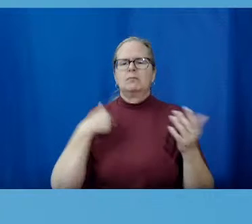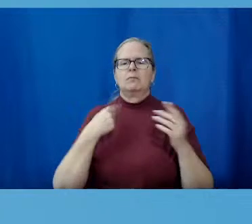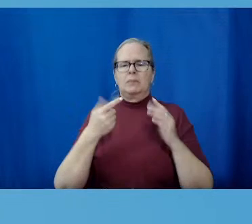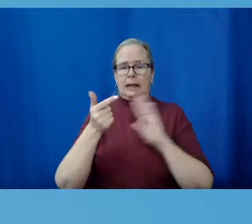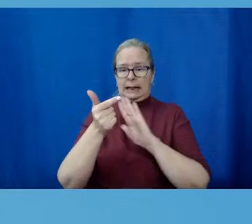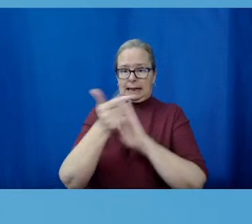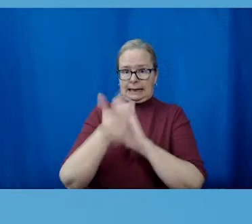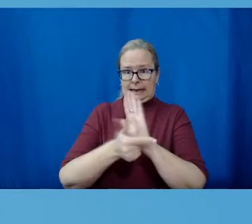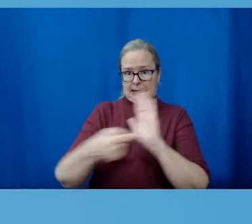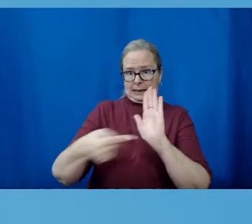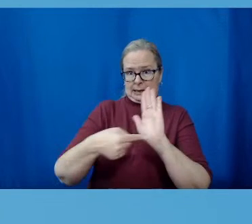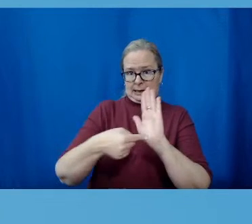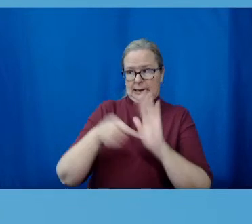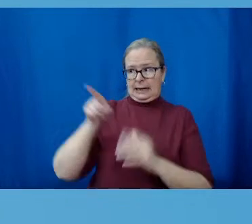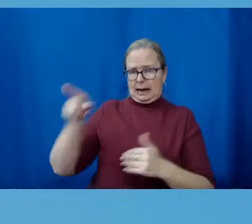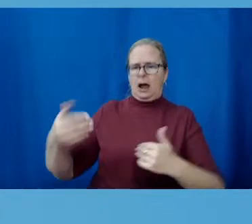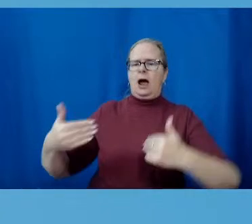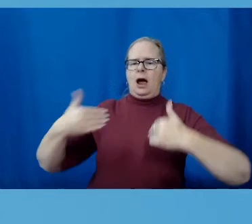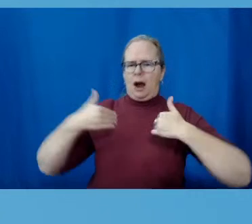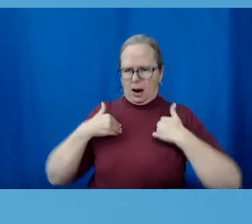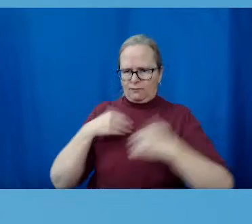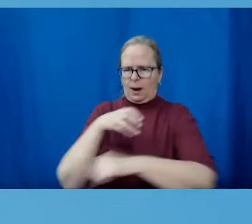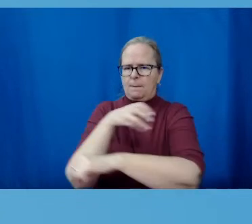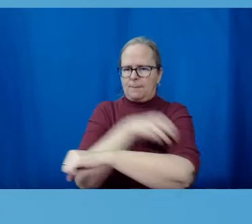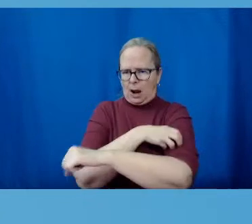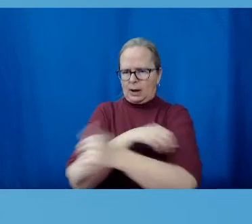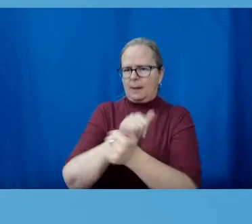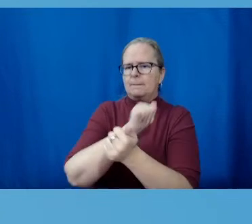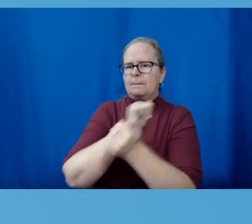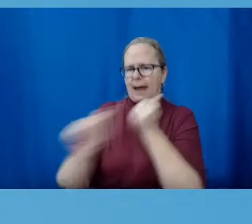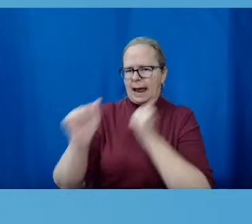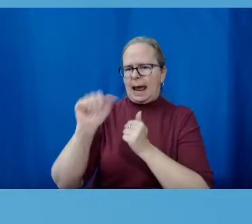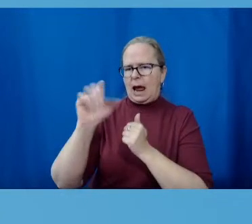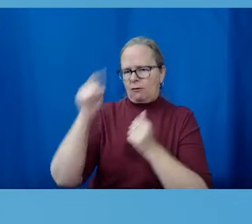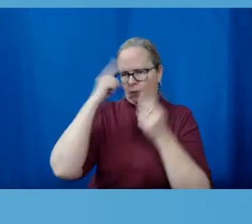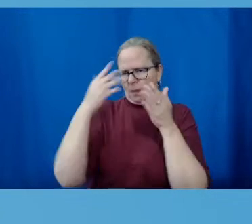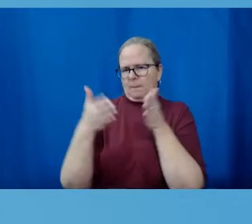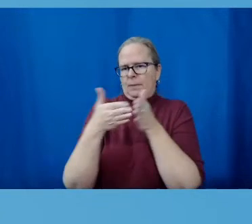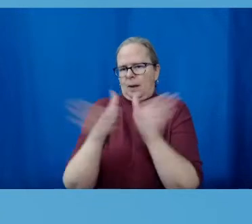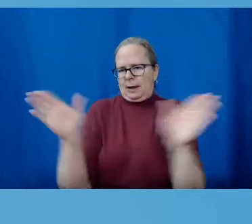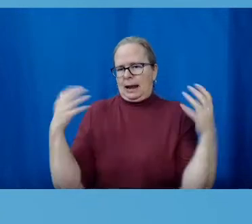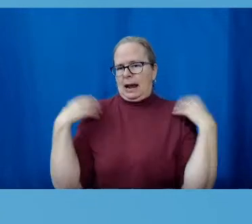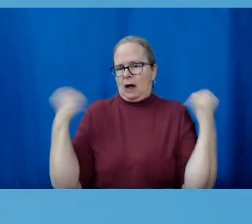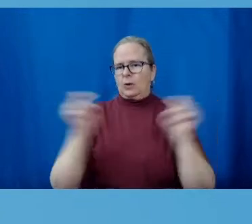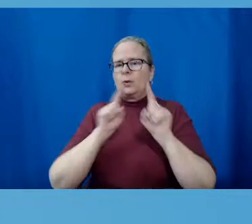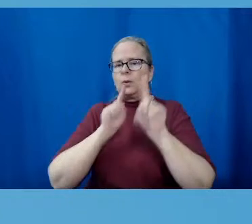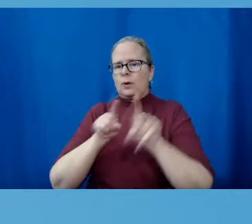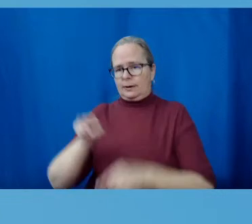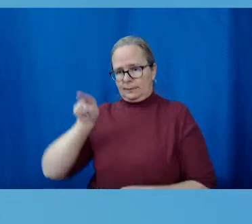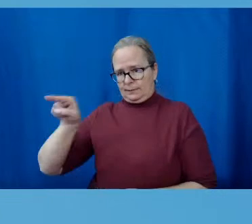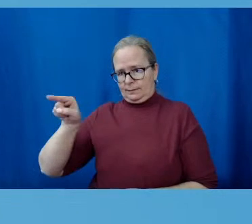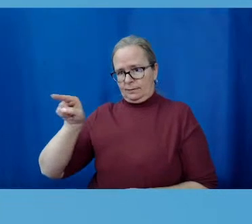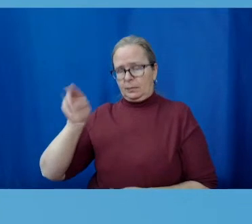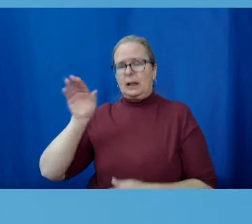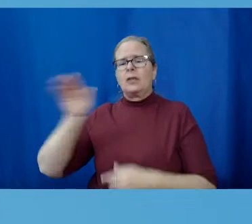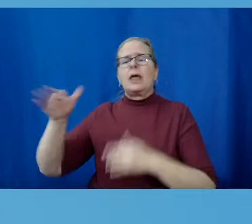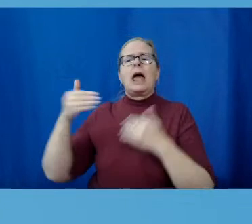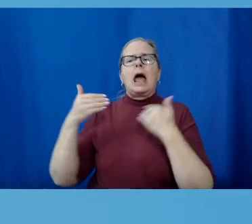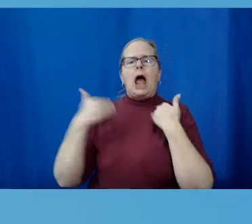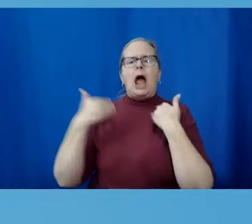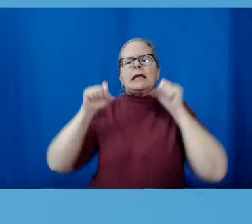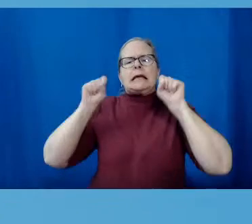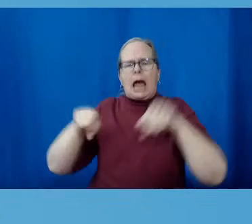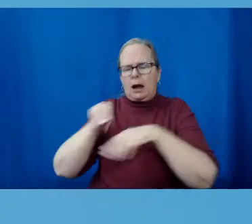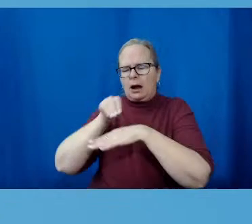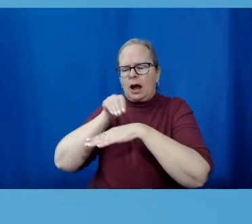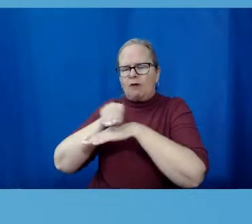orders. Legally under the Act, she also has an advisory role. But there seems to be a divide between her